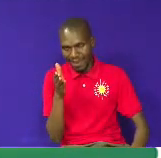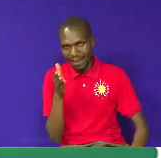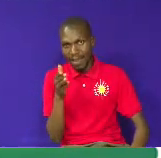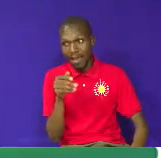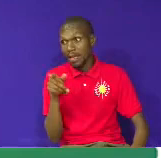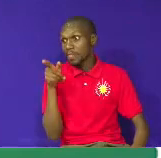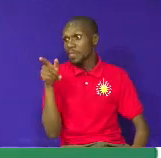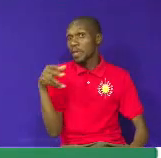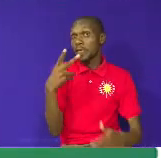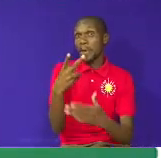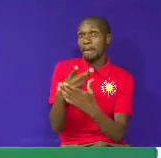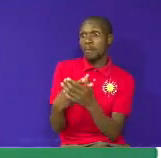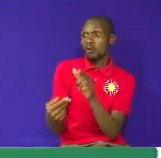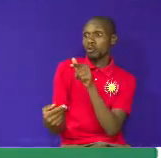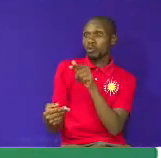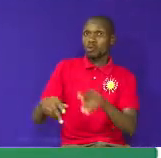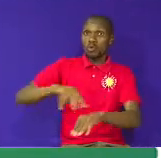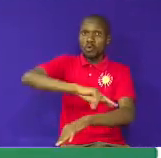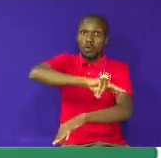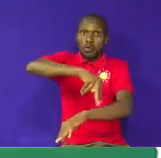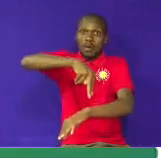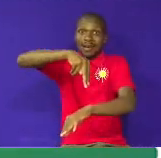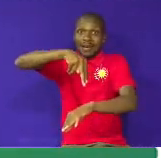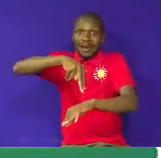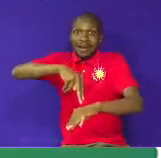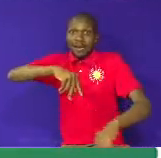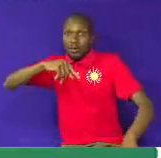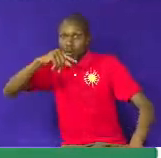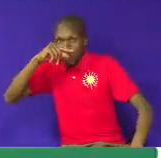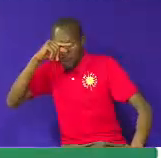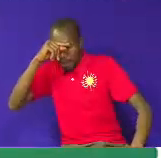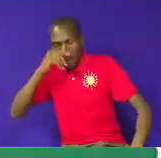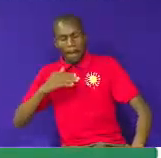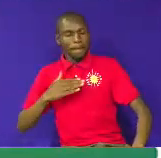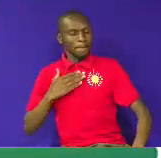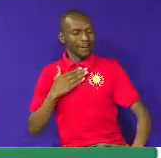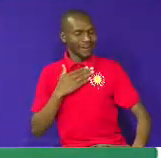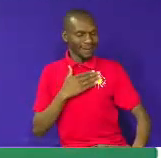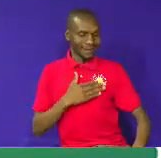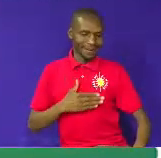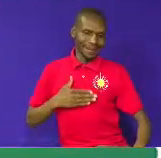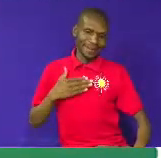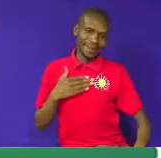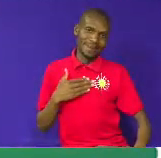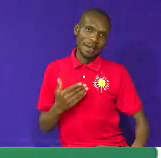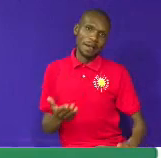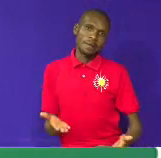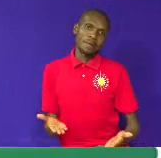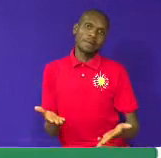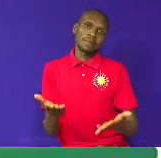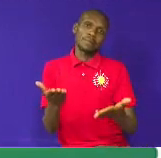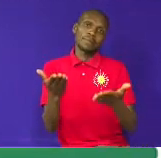inumbabele mure National Assembly kamura chereta Gusii amo